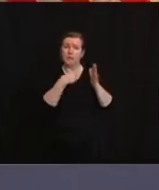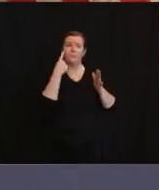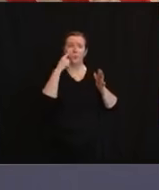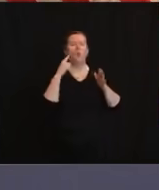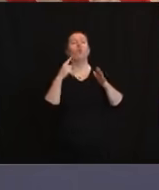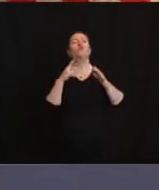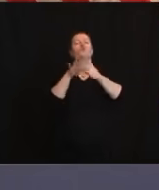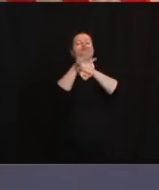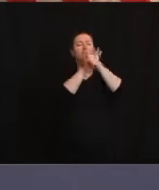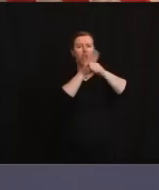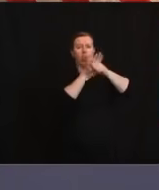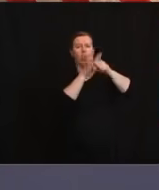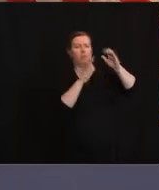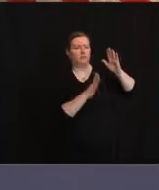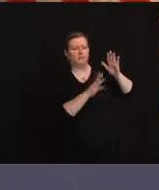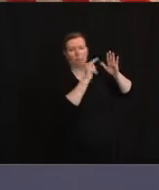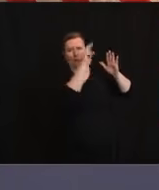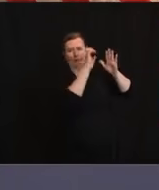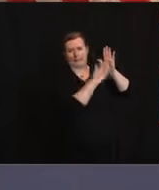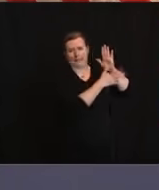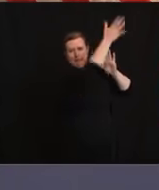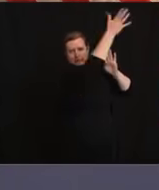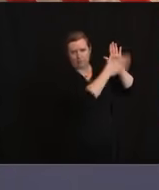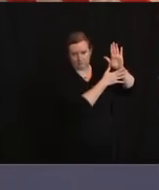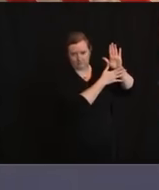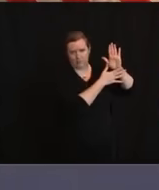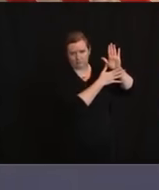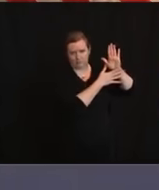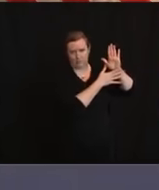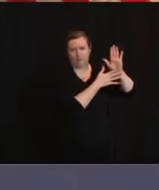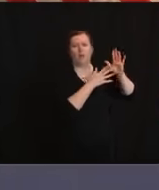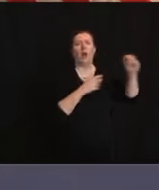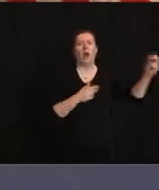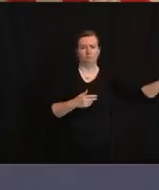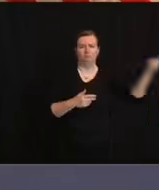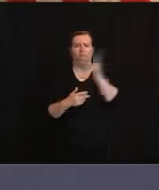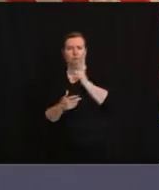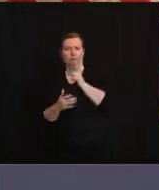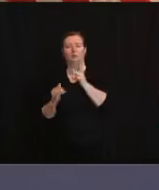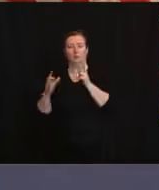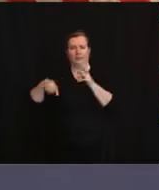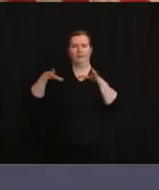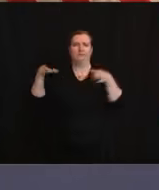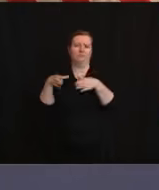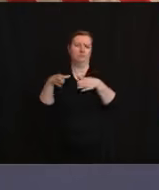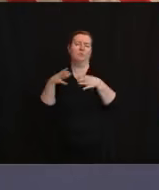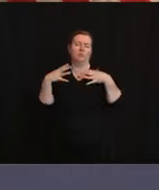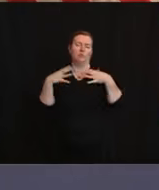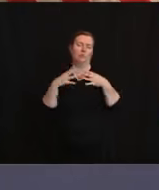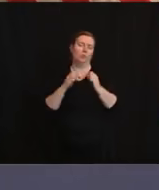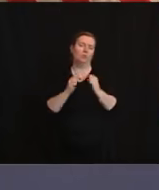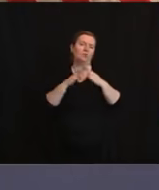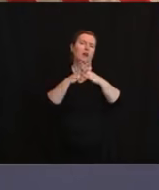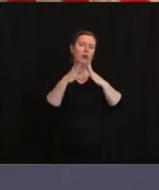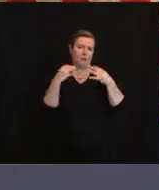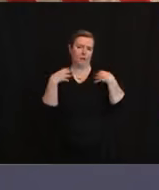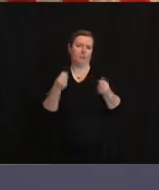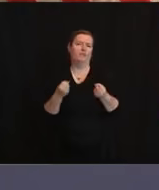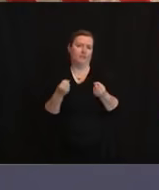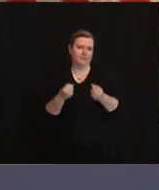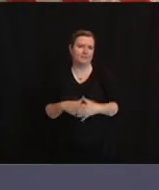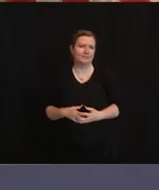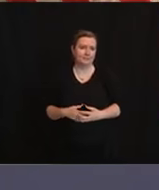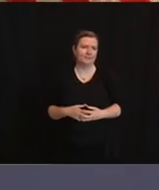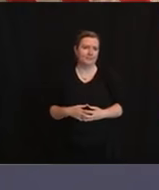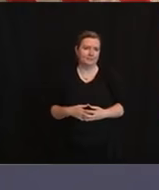we could have talked, and I now have for a minute, about all the various other entities that will play an important role as we try to